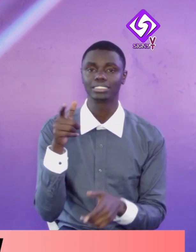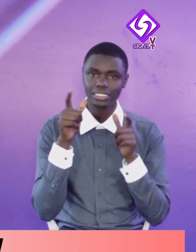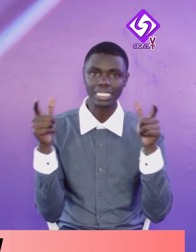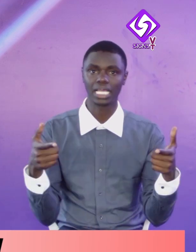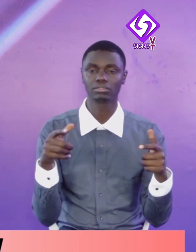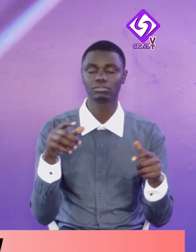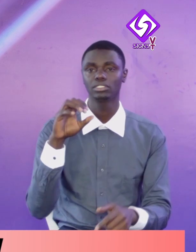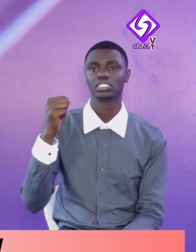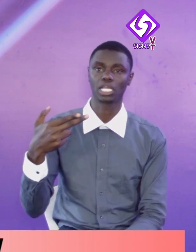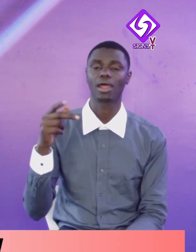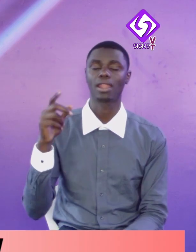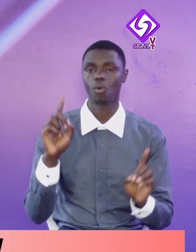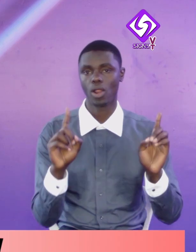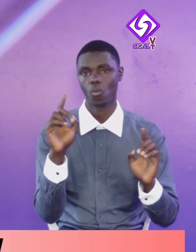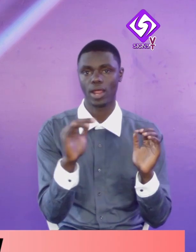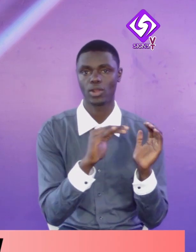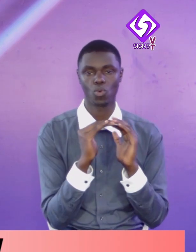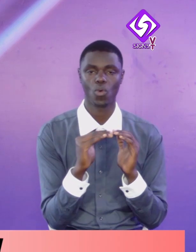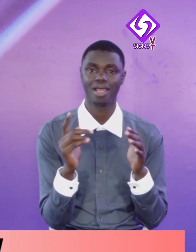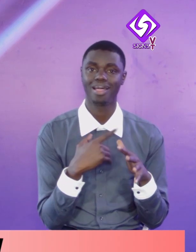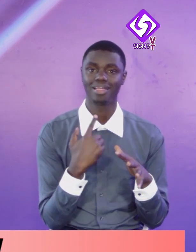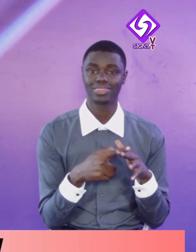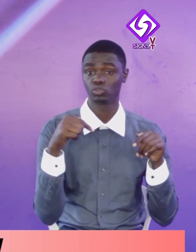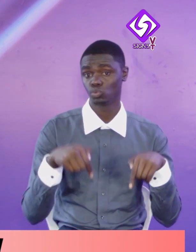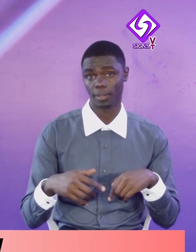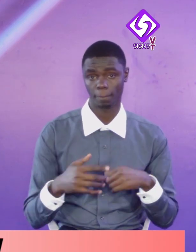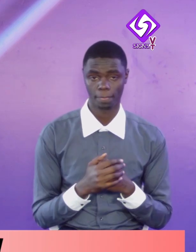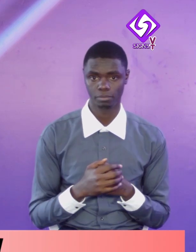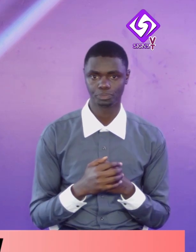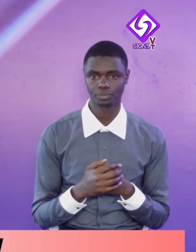was a 1-1 draw. Then today at